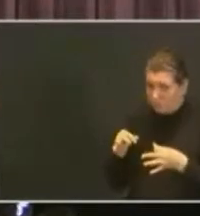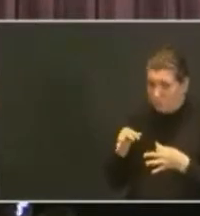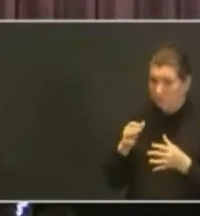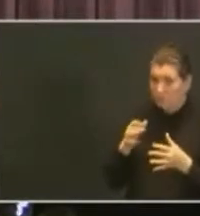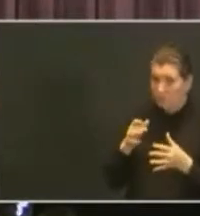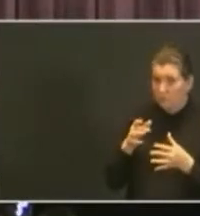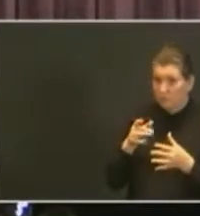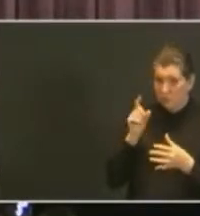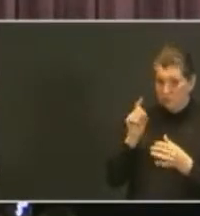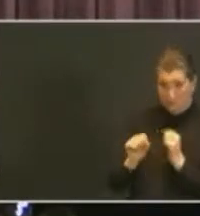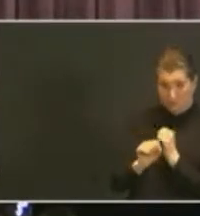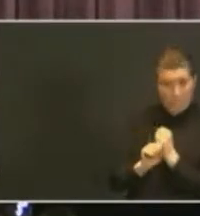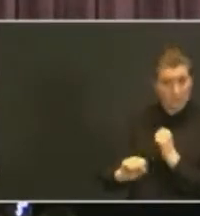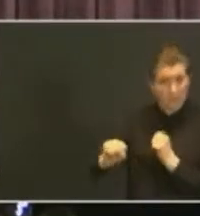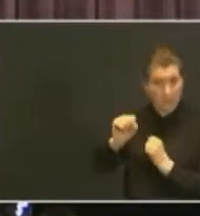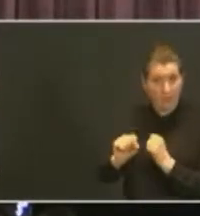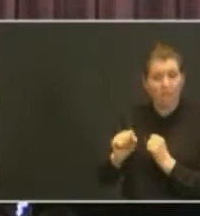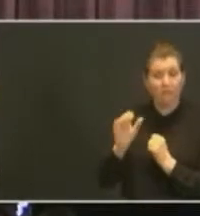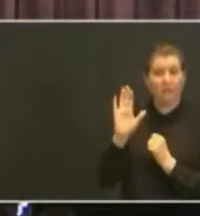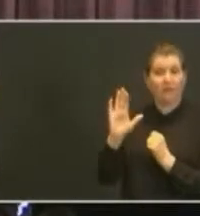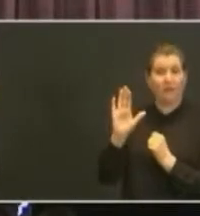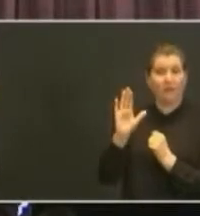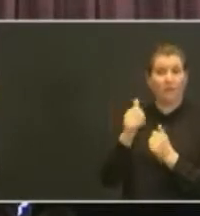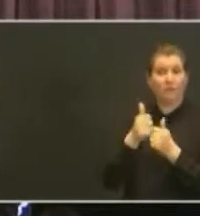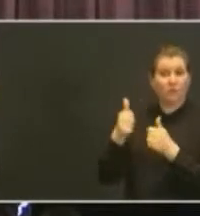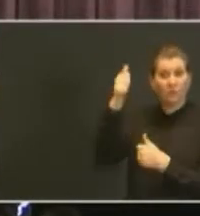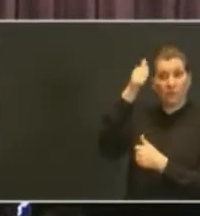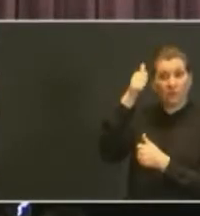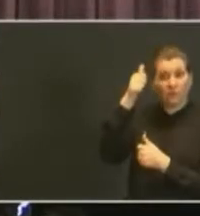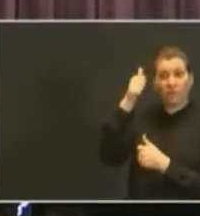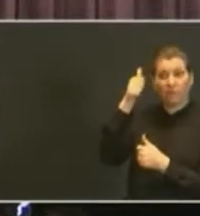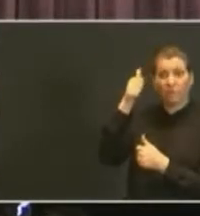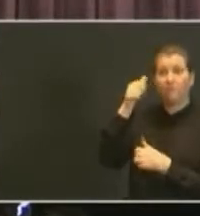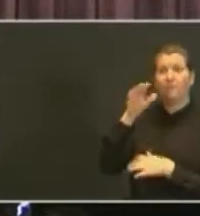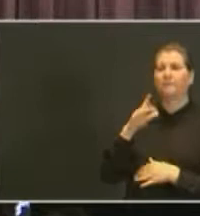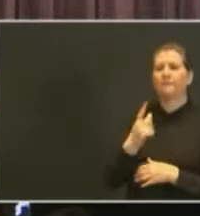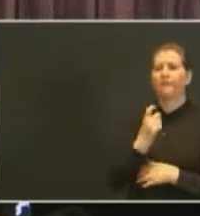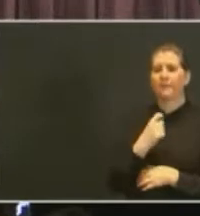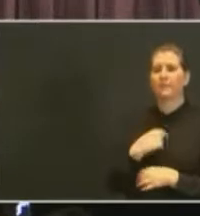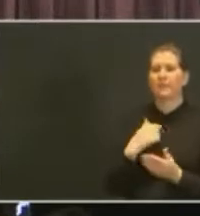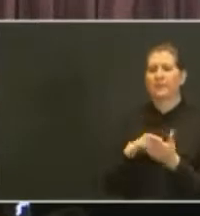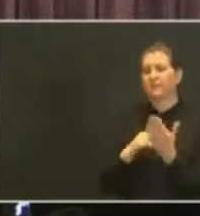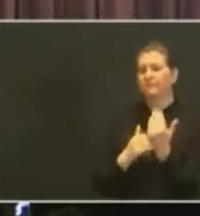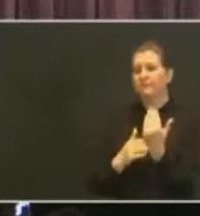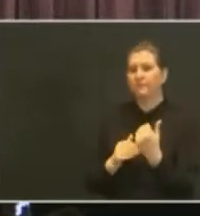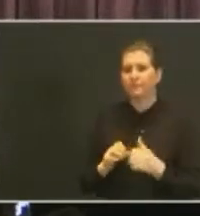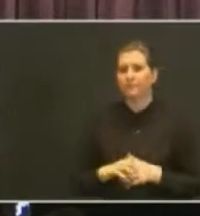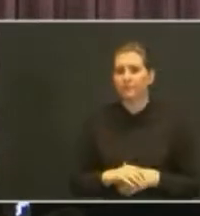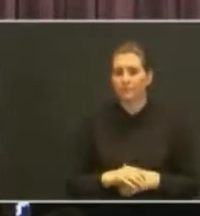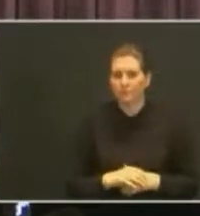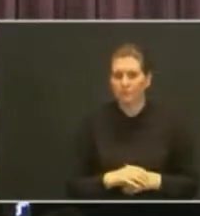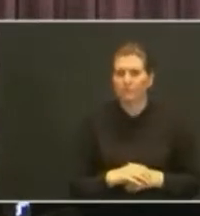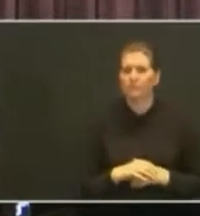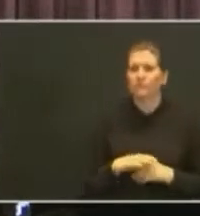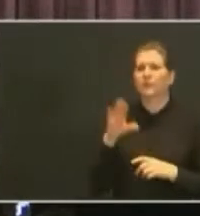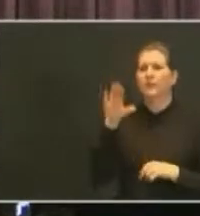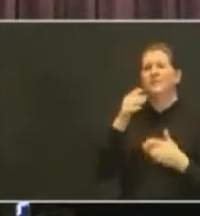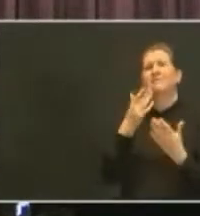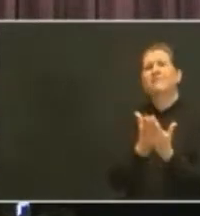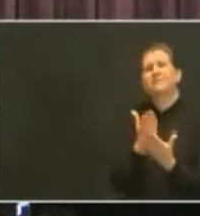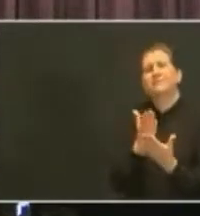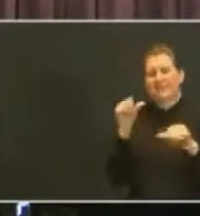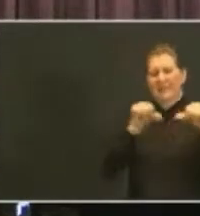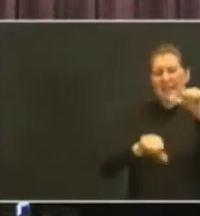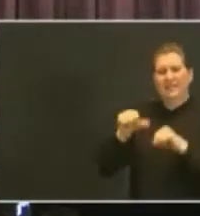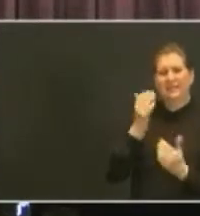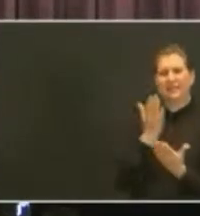Mm-hmm. Okay. And so what did you tell her from a science and data perspective that we really need to keep this executive order for